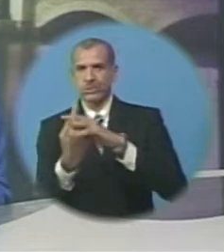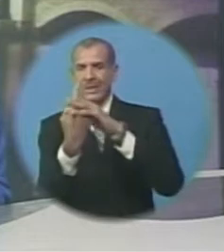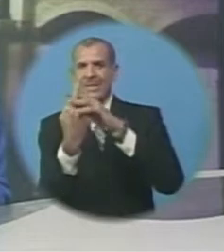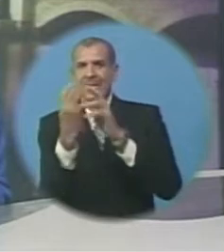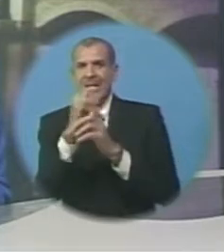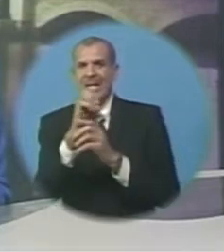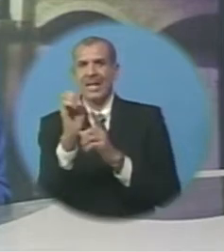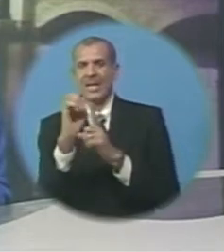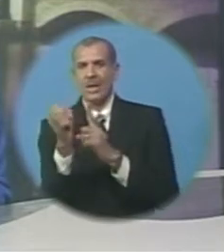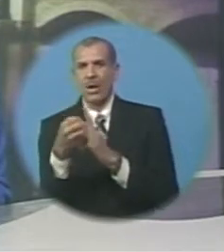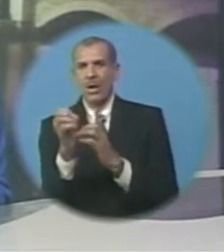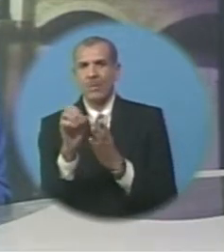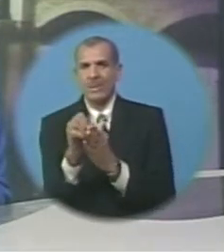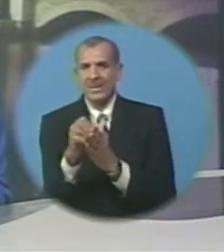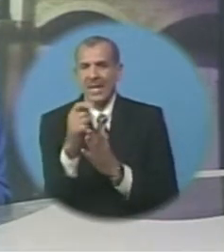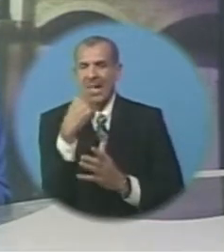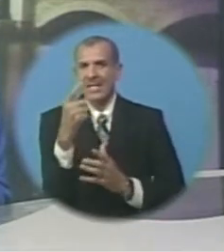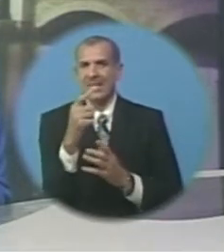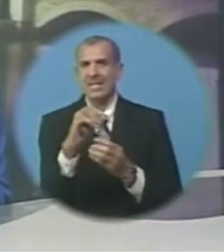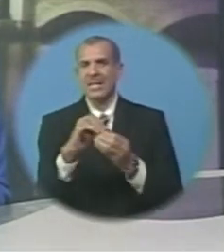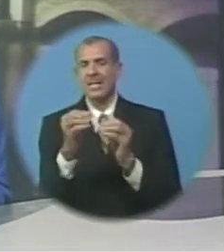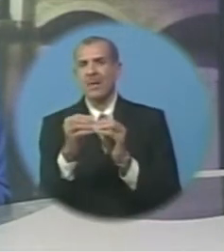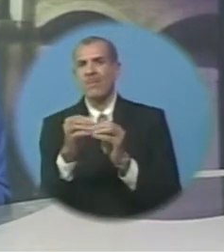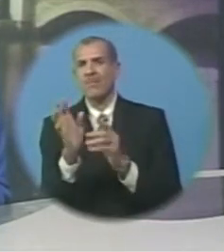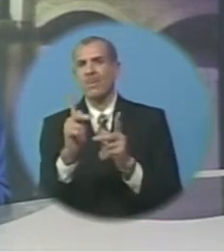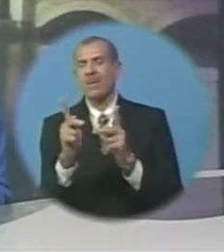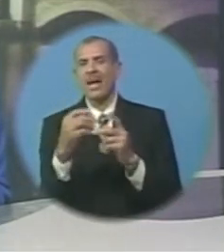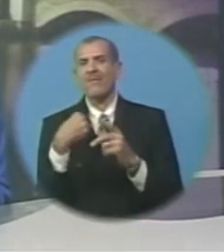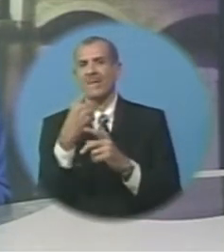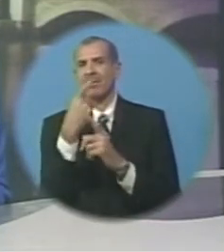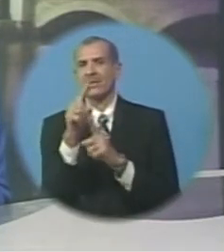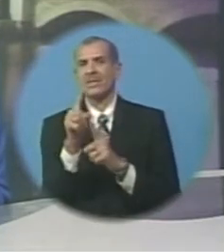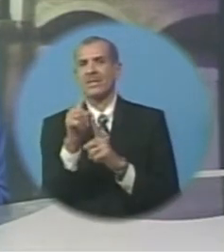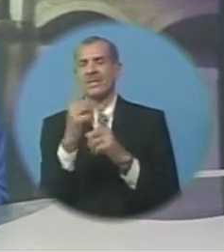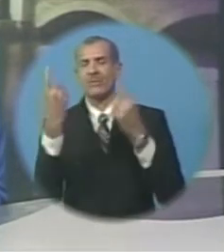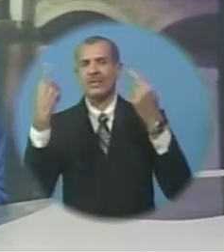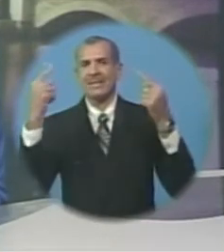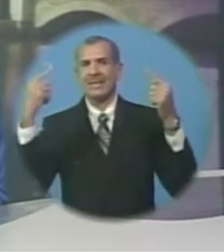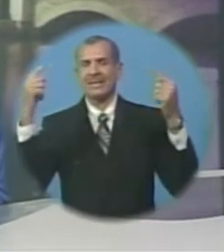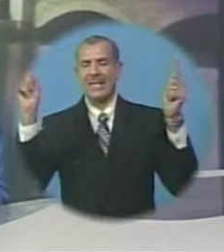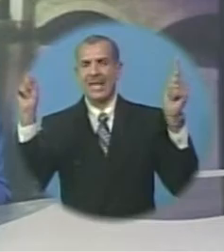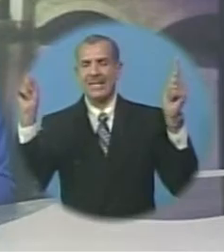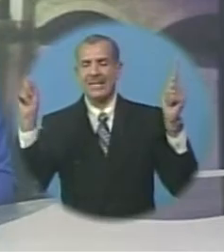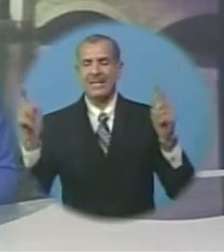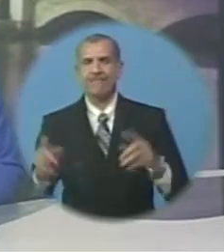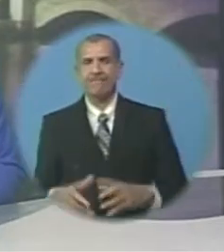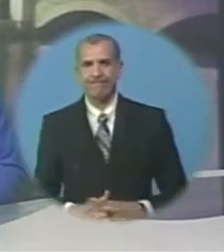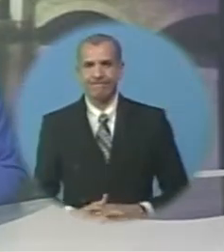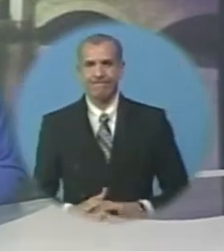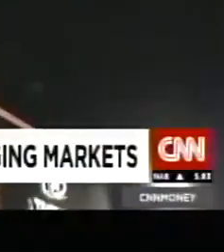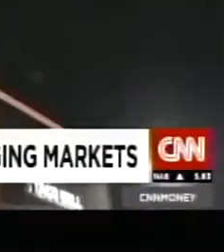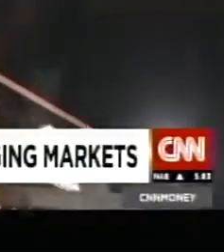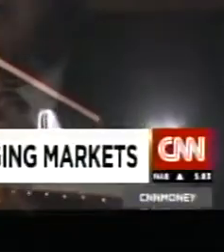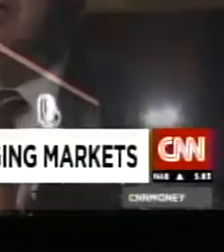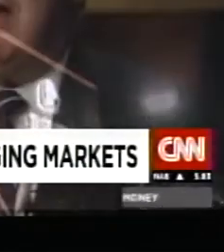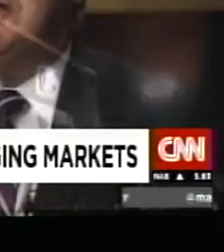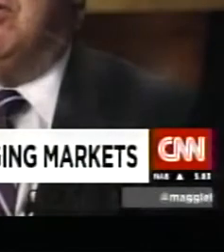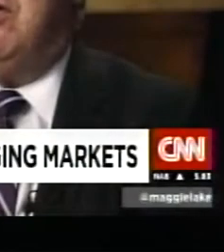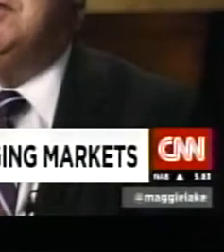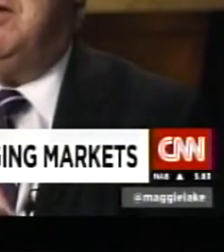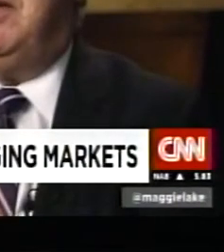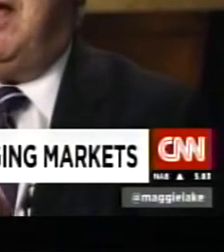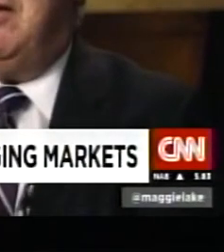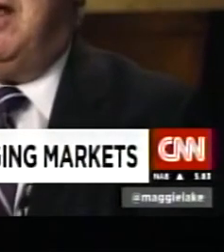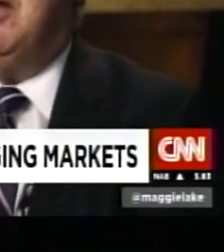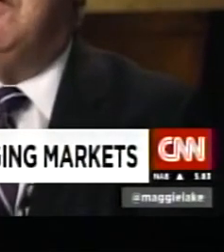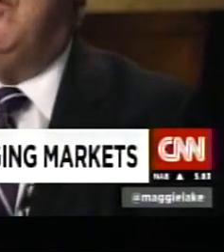to him, growing numbers of middle-class consumers hold the key to success. What happens is, as the middle class